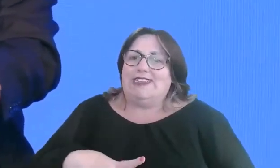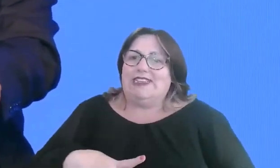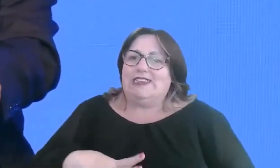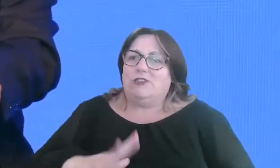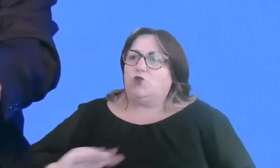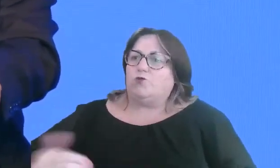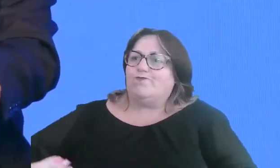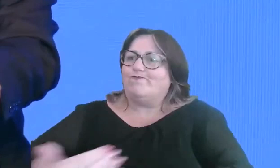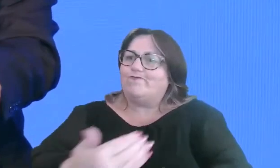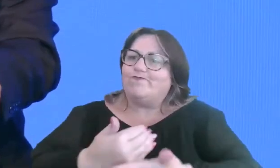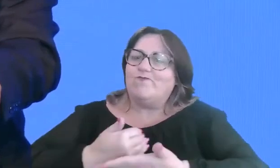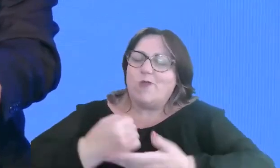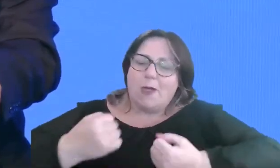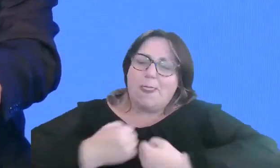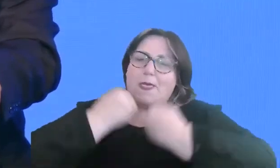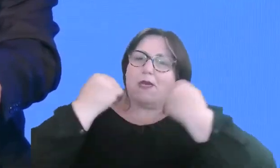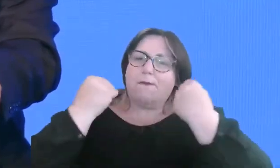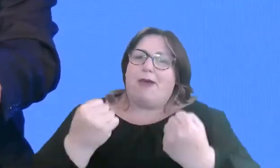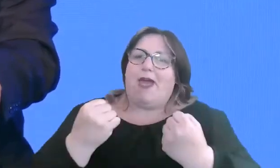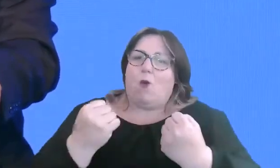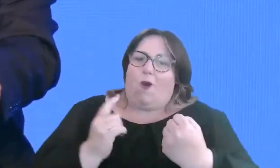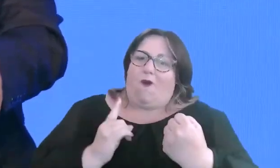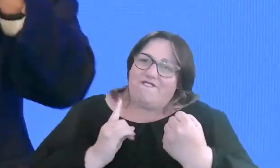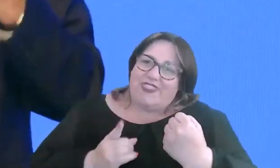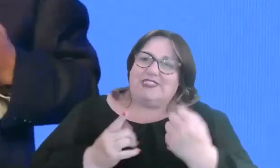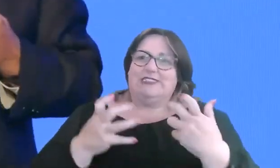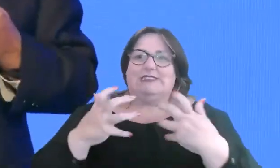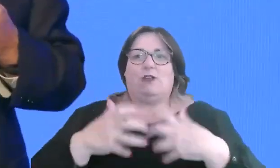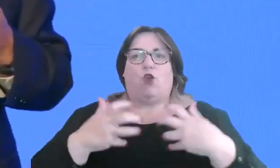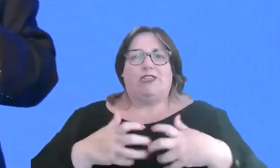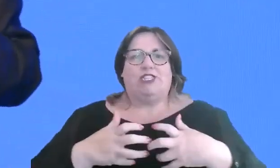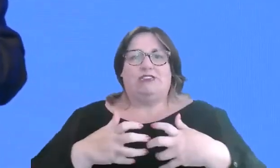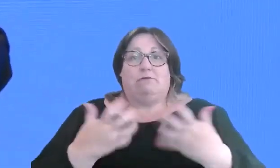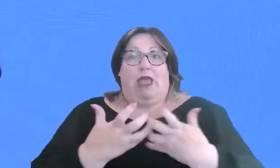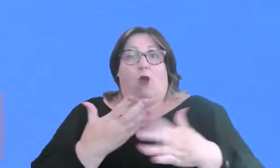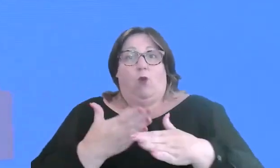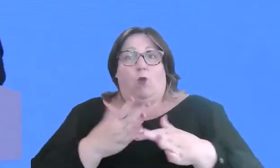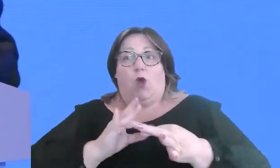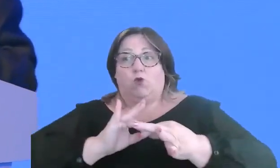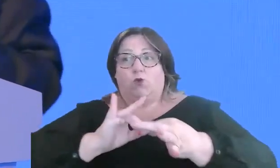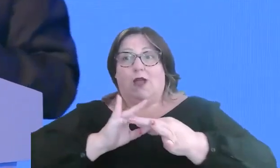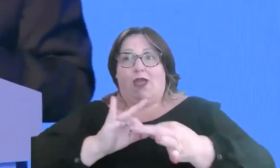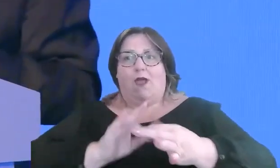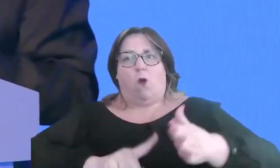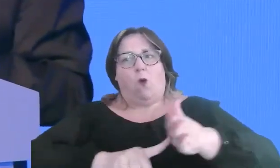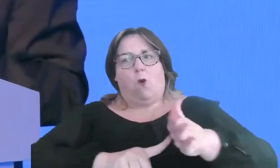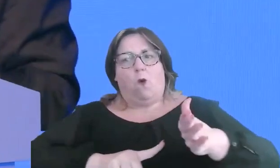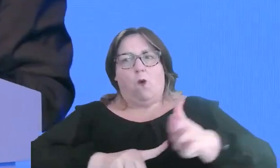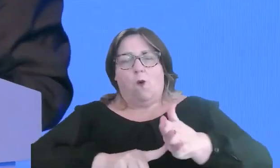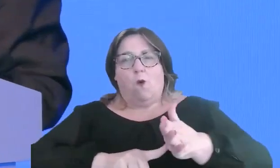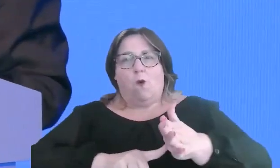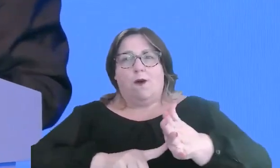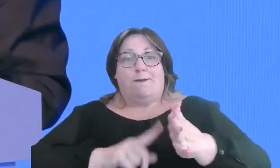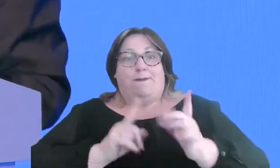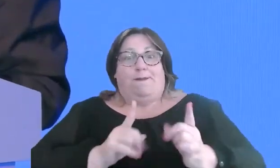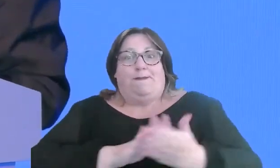I believe that the way we work through this together is critical. And that means a partnership. And partnership is at the heart of